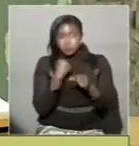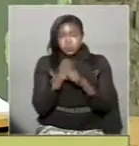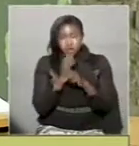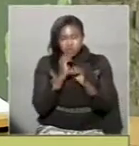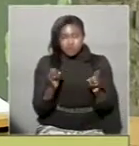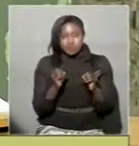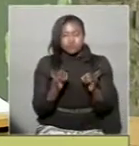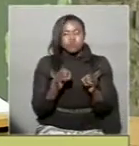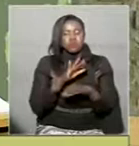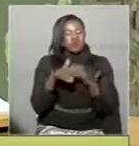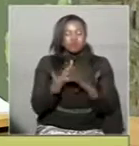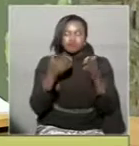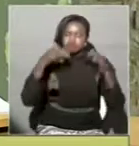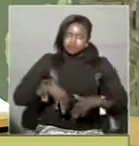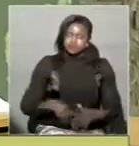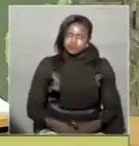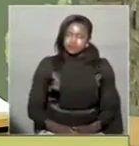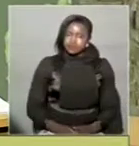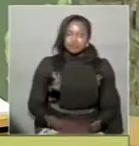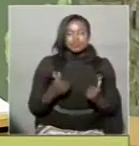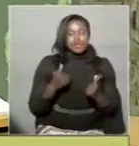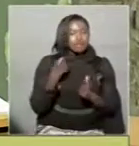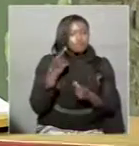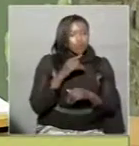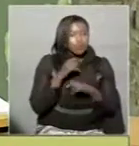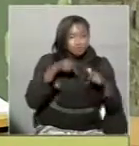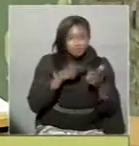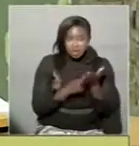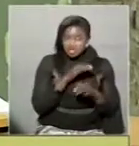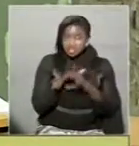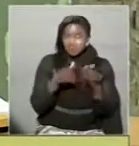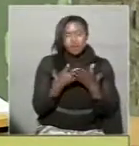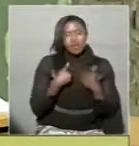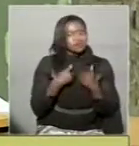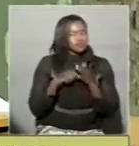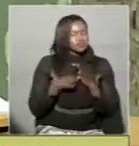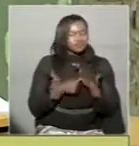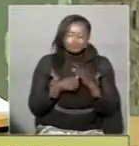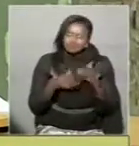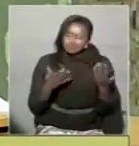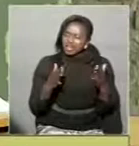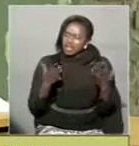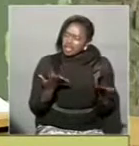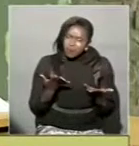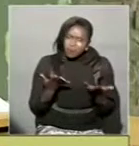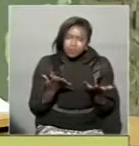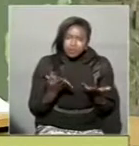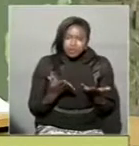whole thing collapses. For our case, all the 4 have issues? Almost all of them. So how come you people know